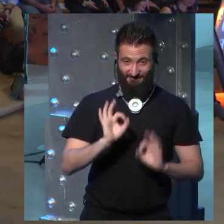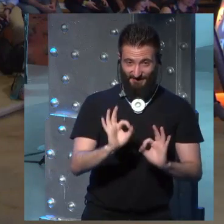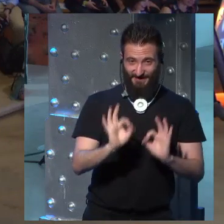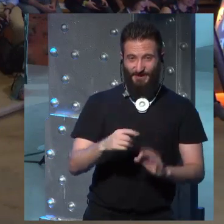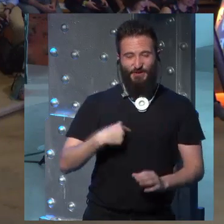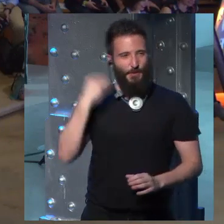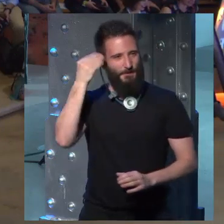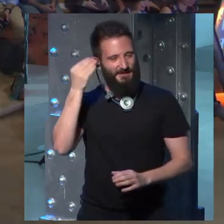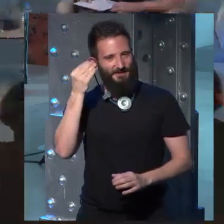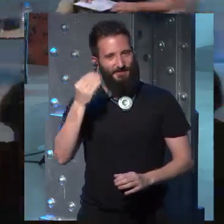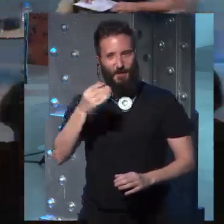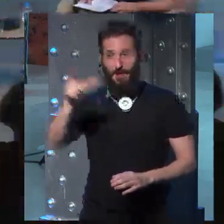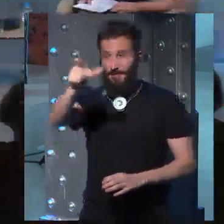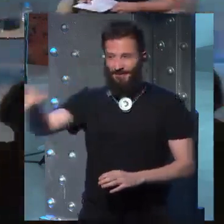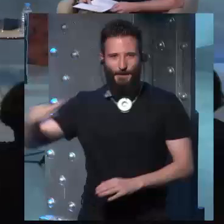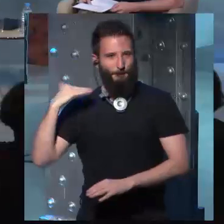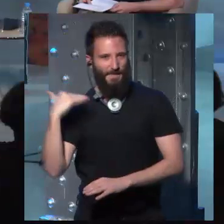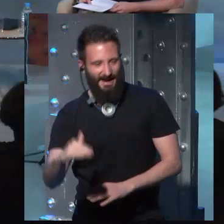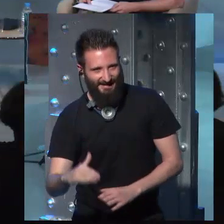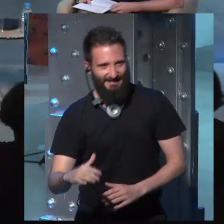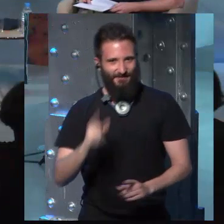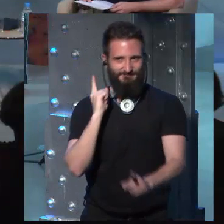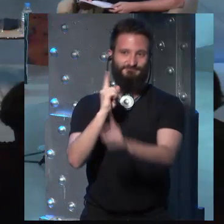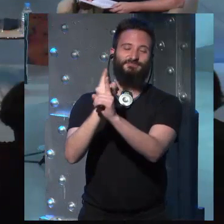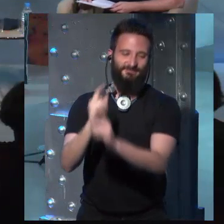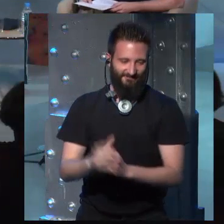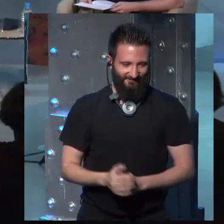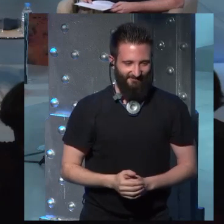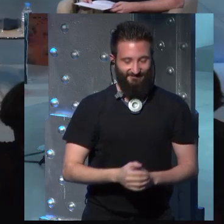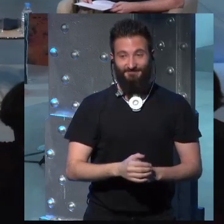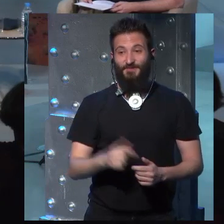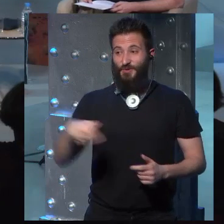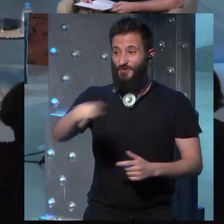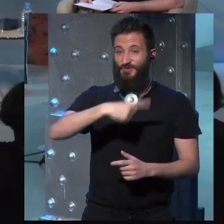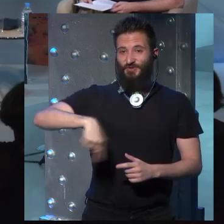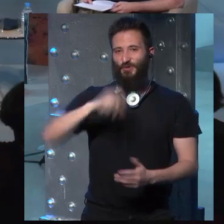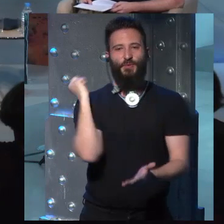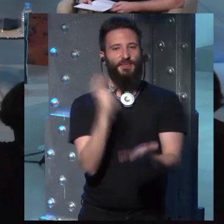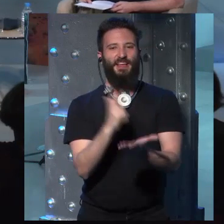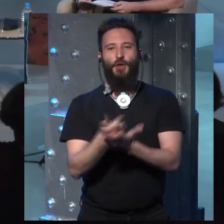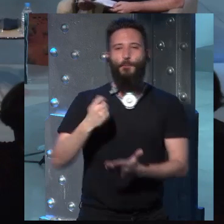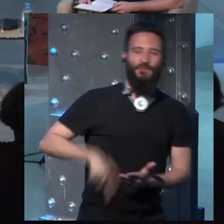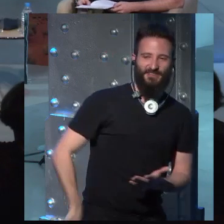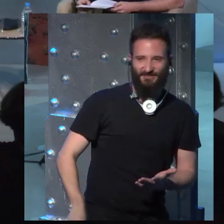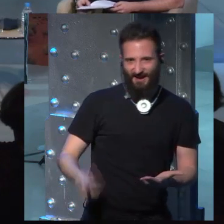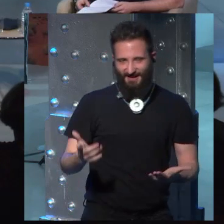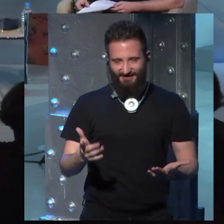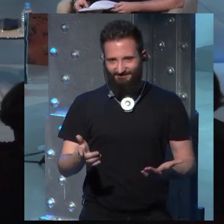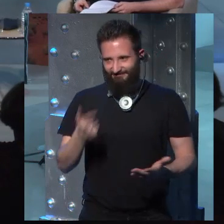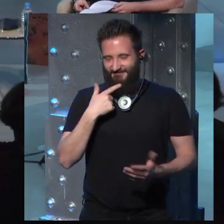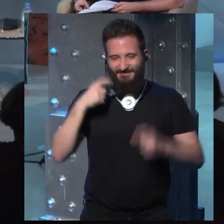ones out in the desert. Yeah. Ours are mostly acting challenges, just trying to be able to act. Yeah. That's